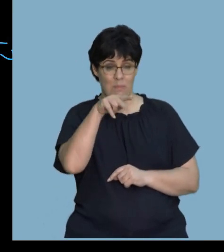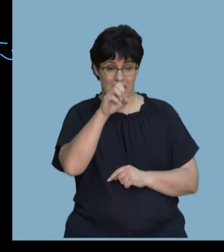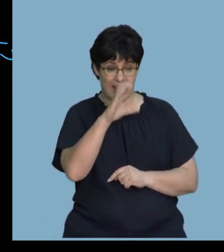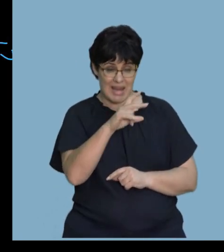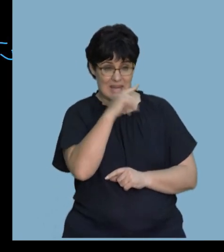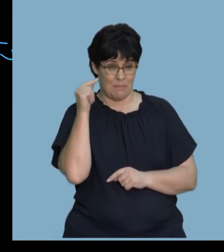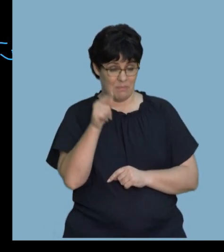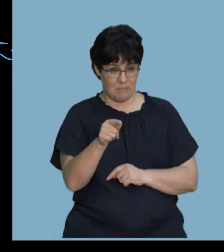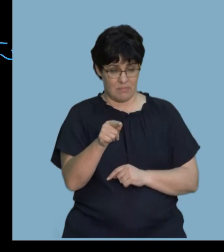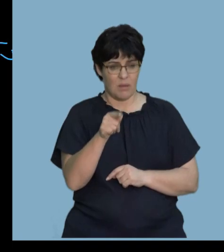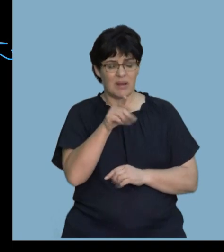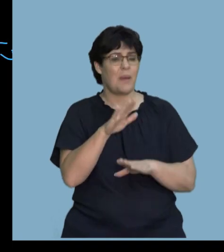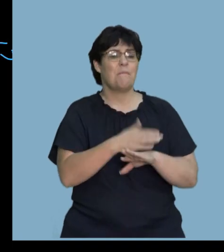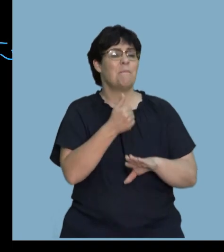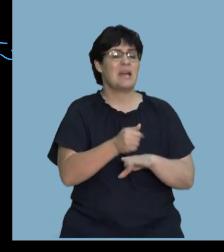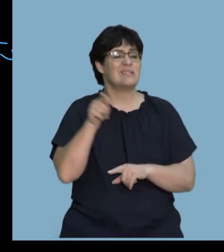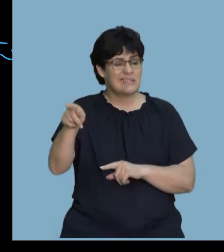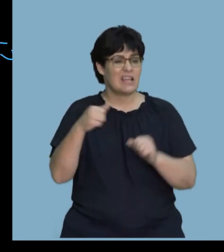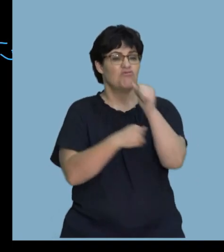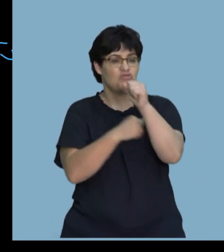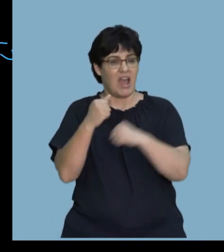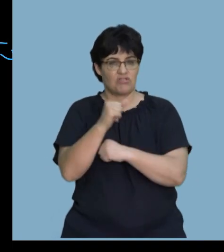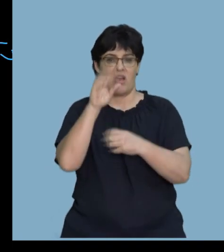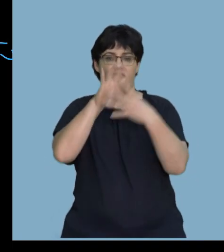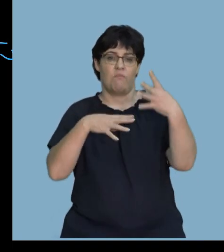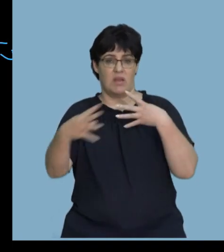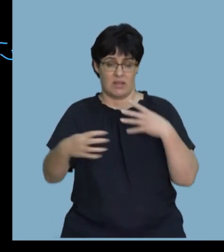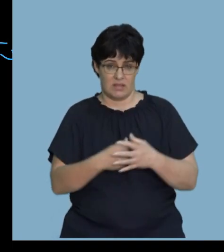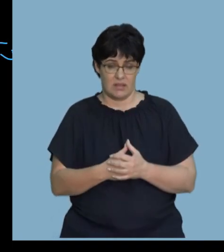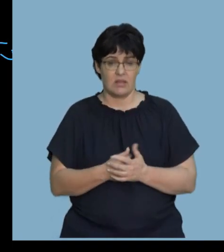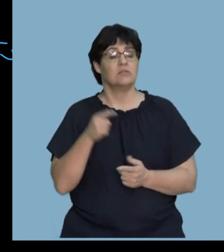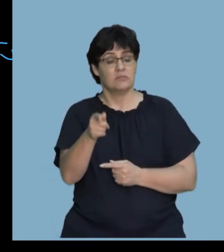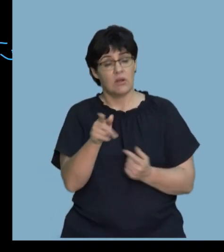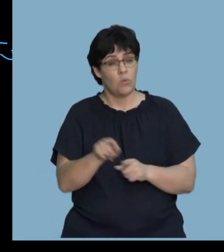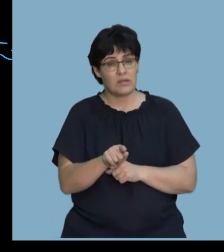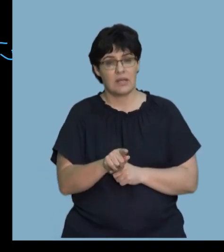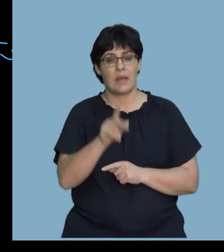is based on this structural formula. In this case, this will be pentan,